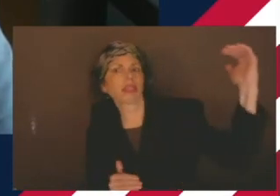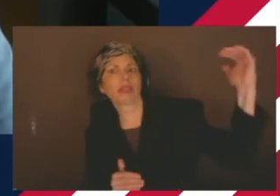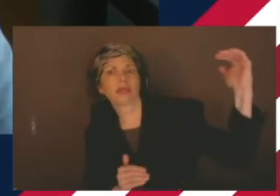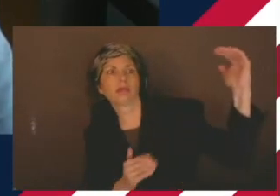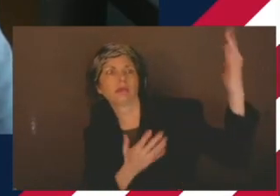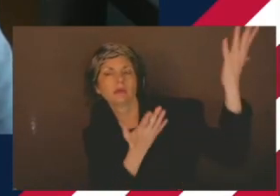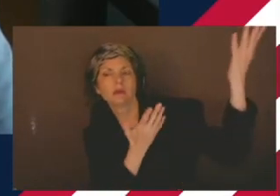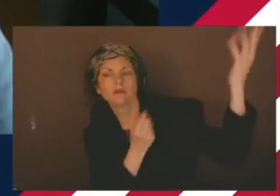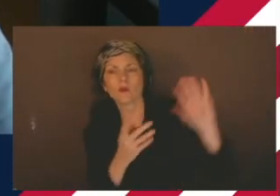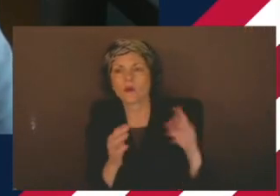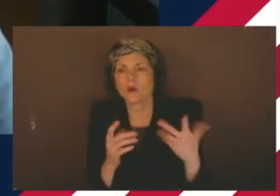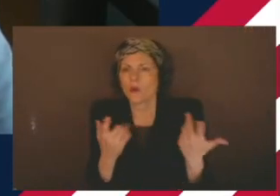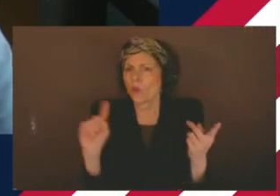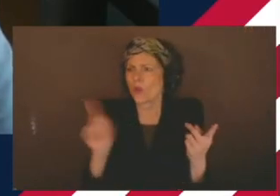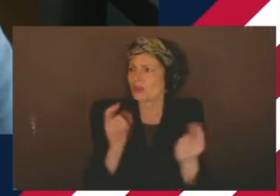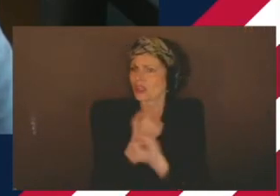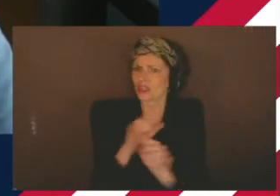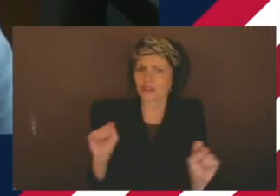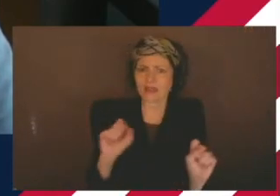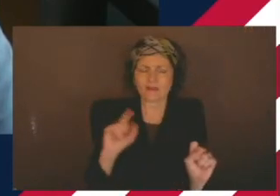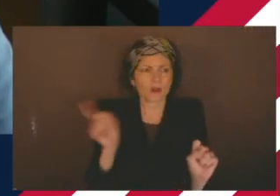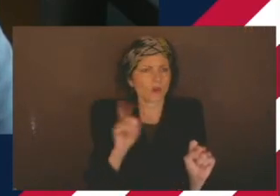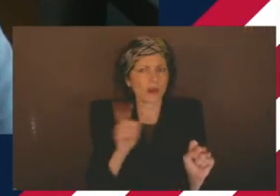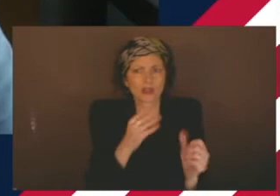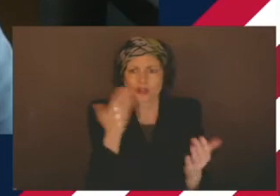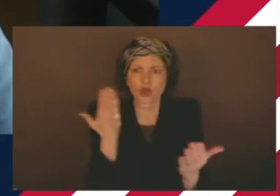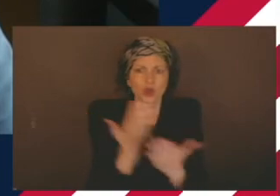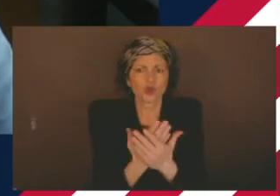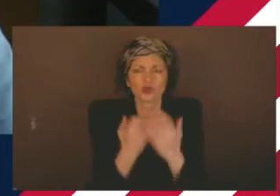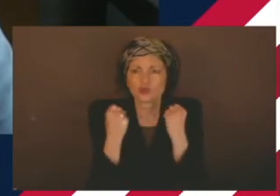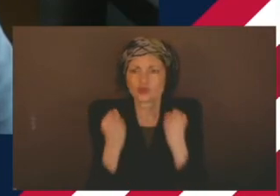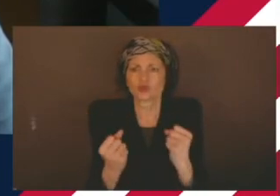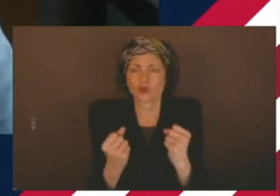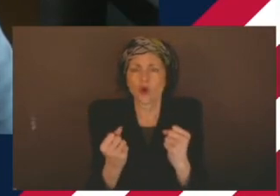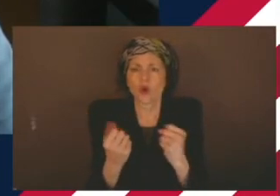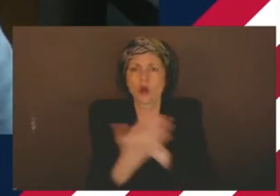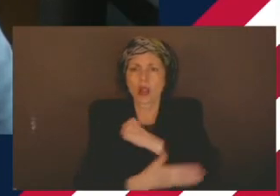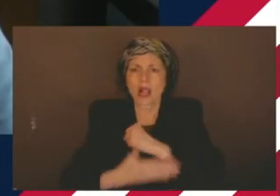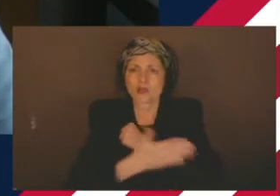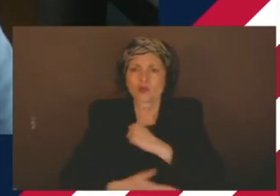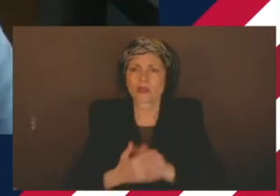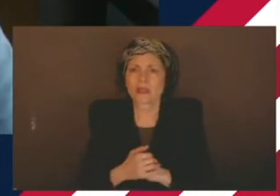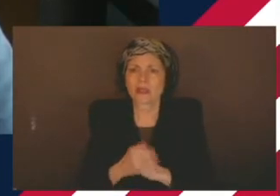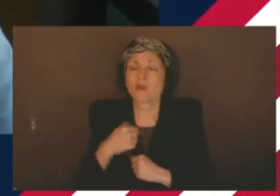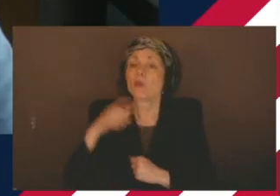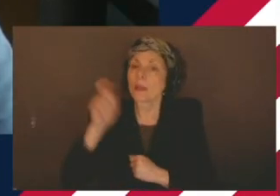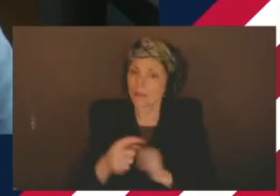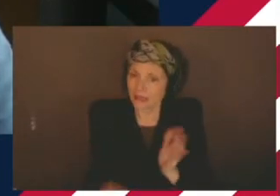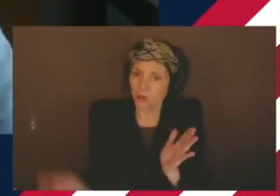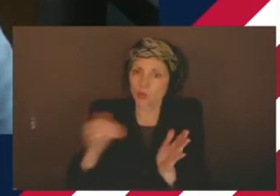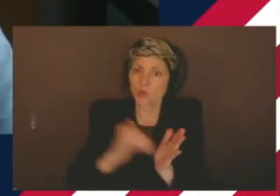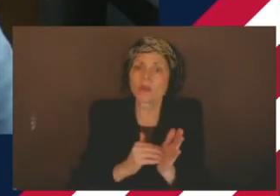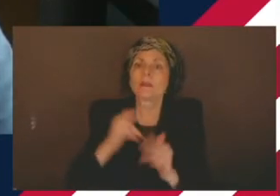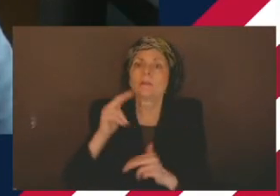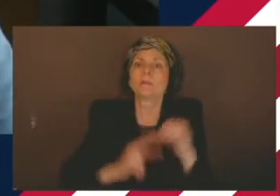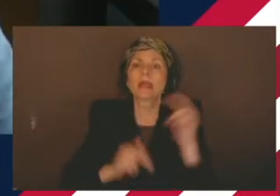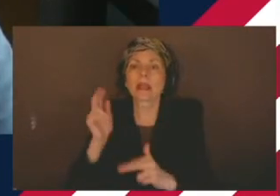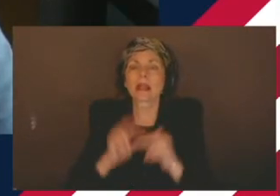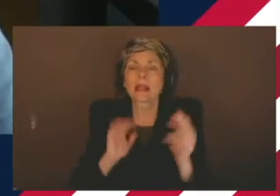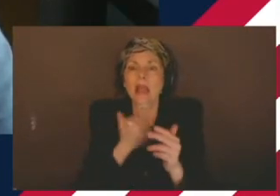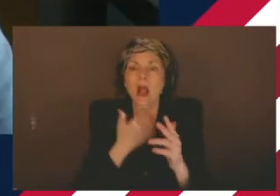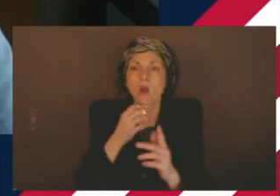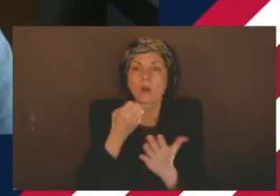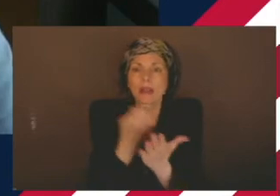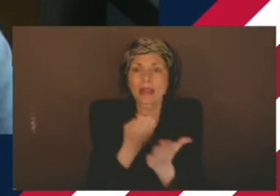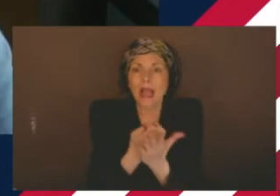and environmental and infrastructure degradation. We are going to need to rebuild our economy, and we can either invest in propping up the old